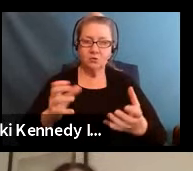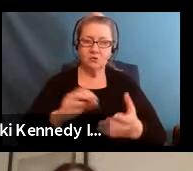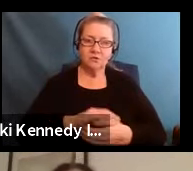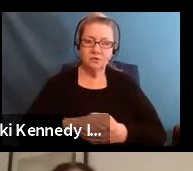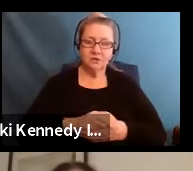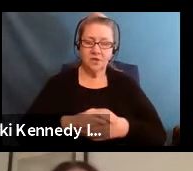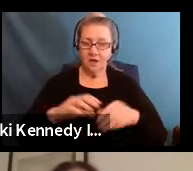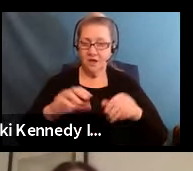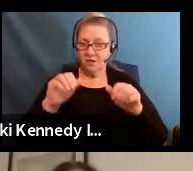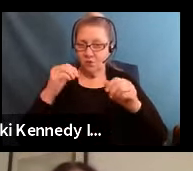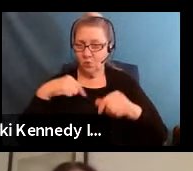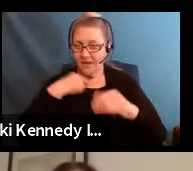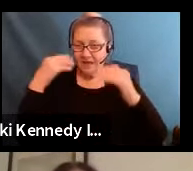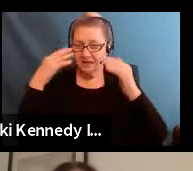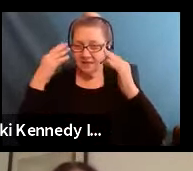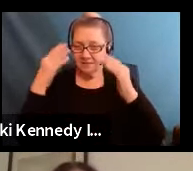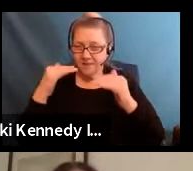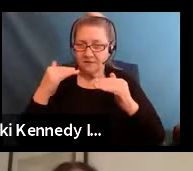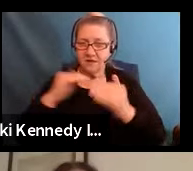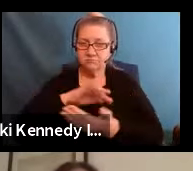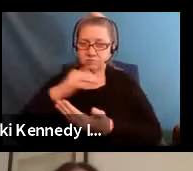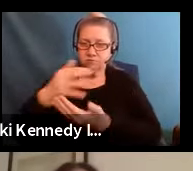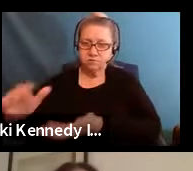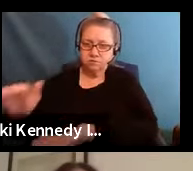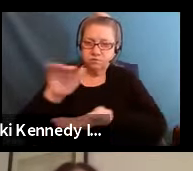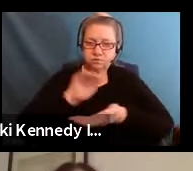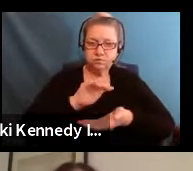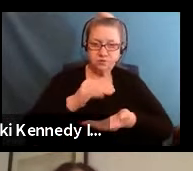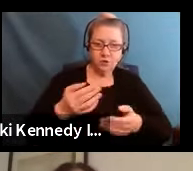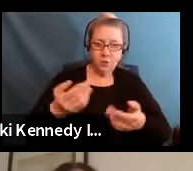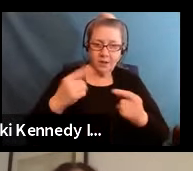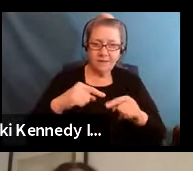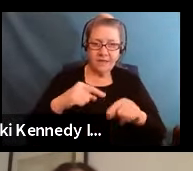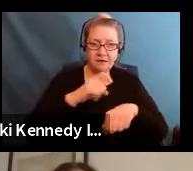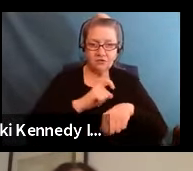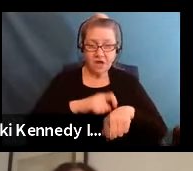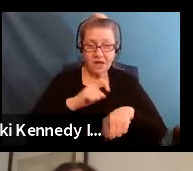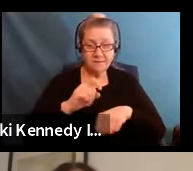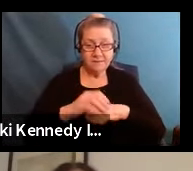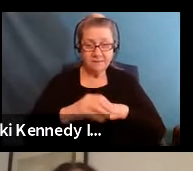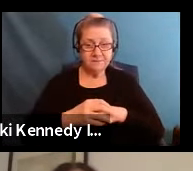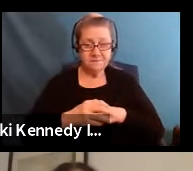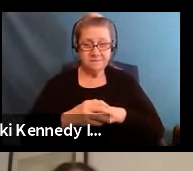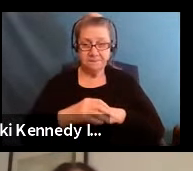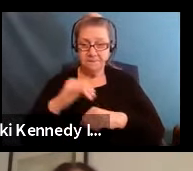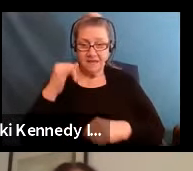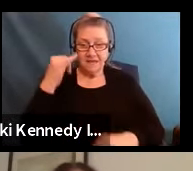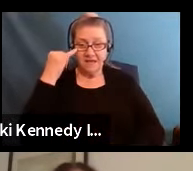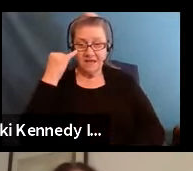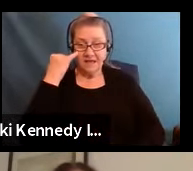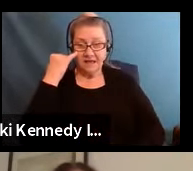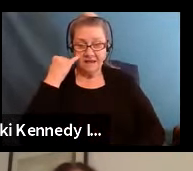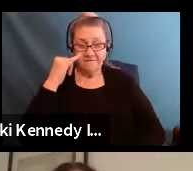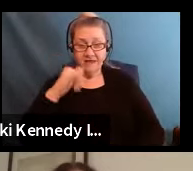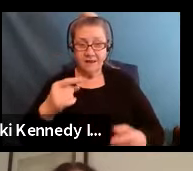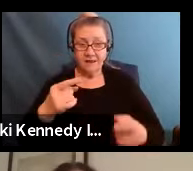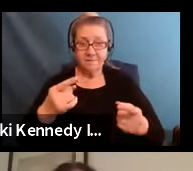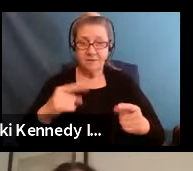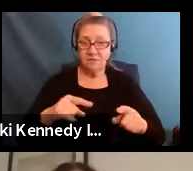supply to come in over whenever this will be triggered on. And then if that's the case, then how do we do